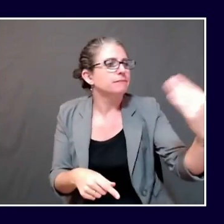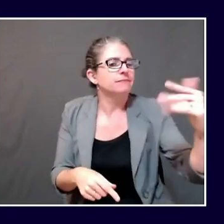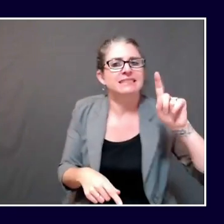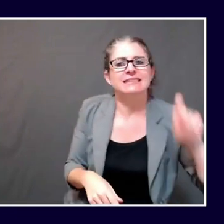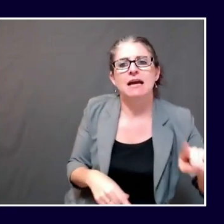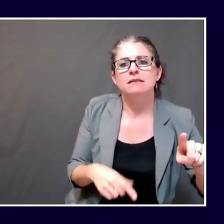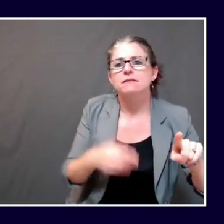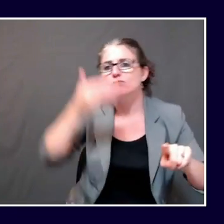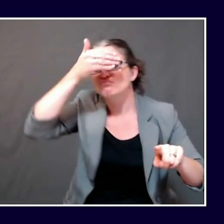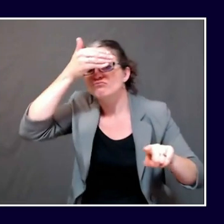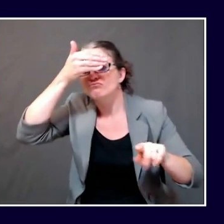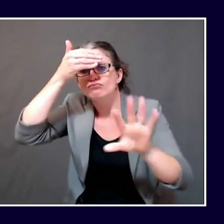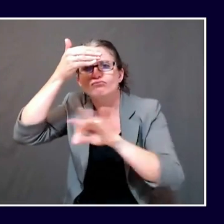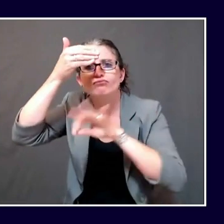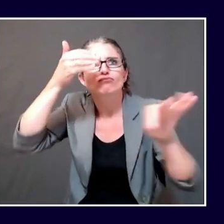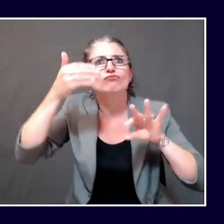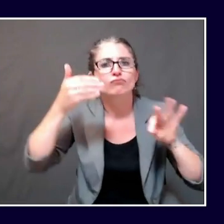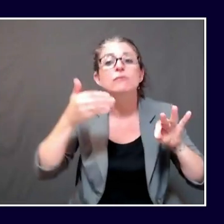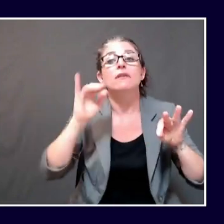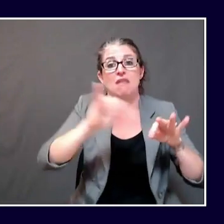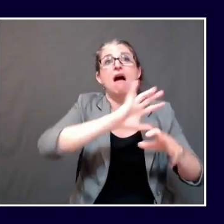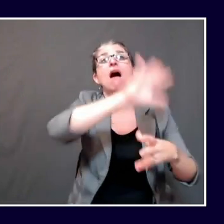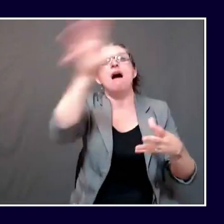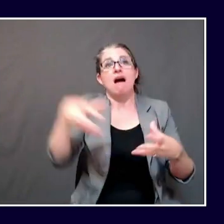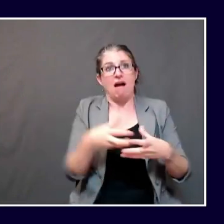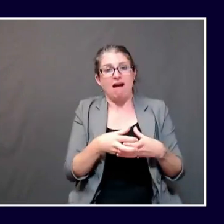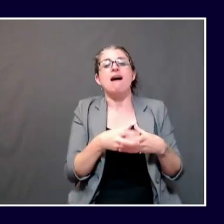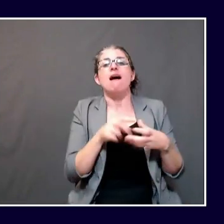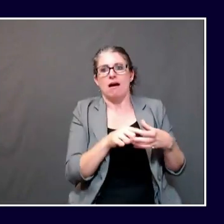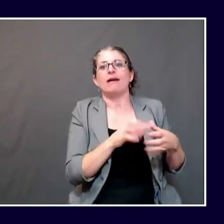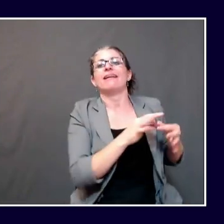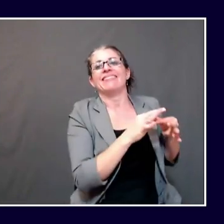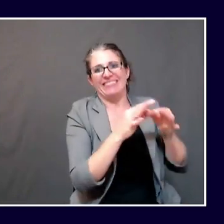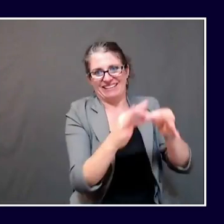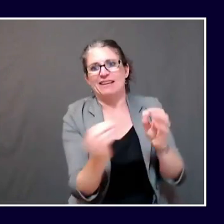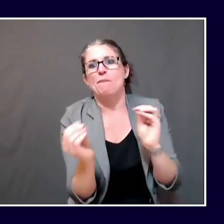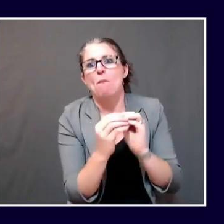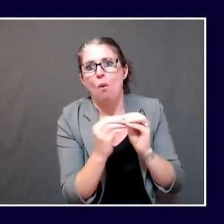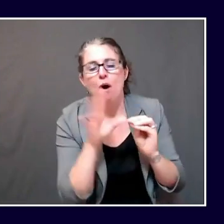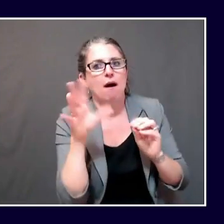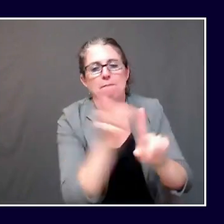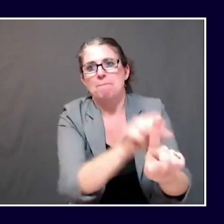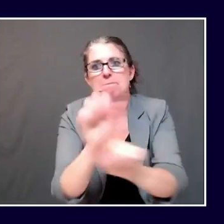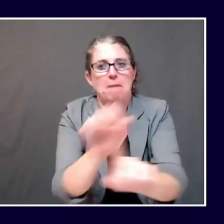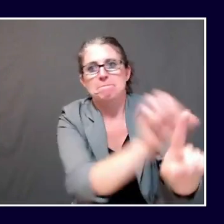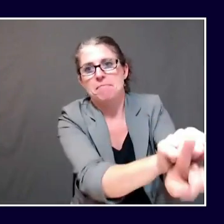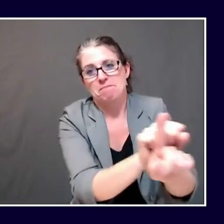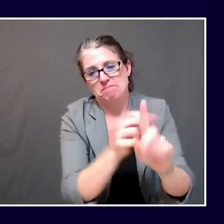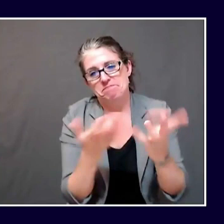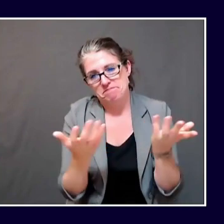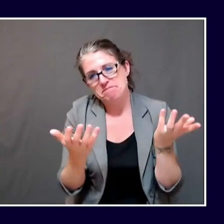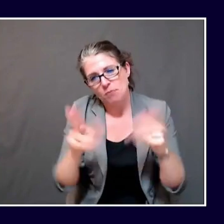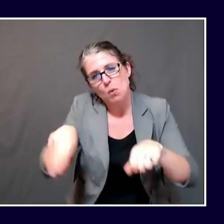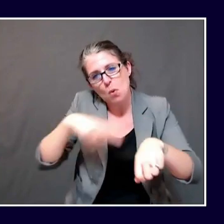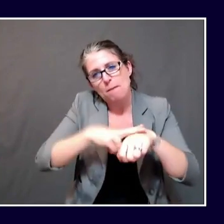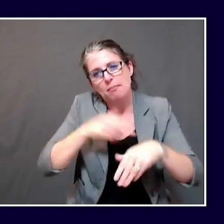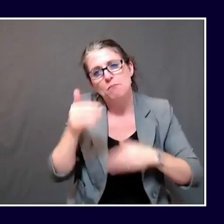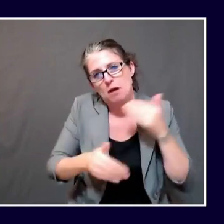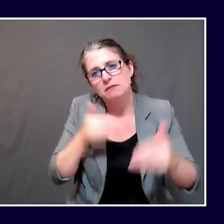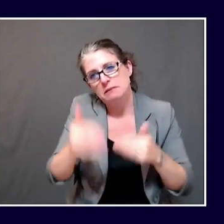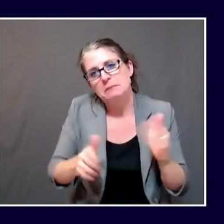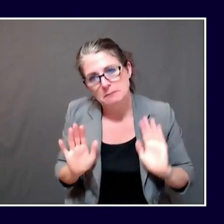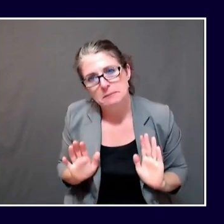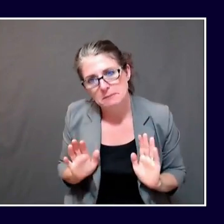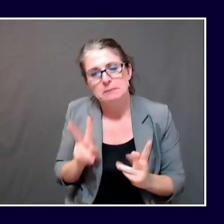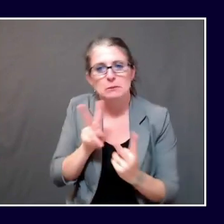although this case rise is concerning, it's also one that we planned would occur as we set ourselves